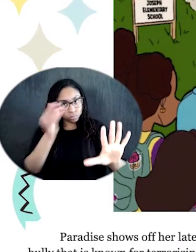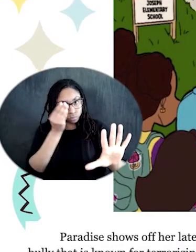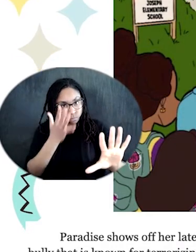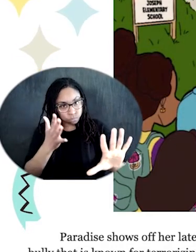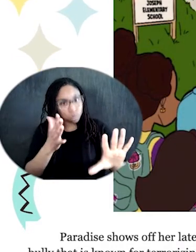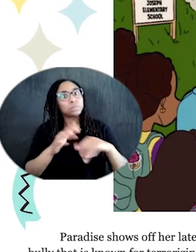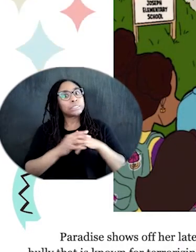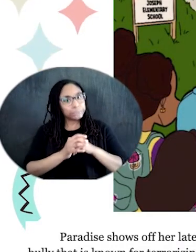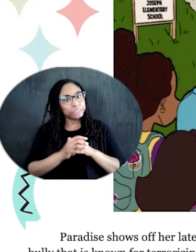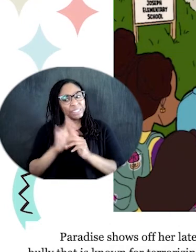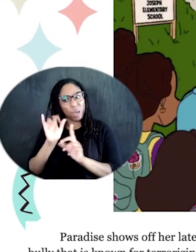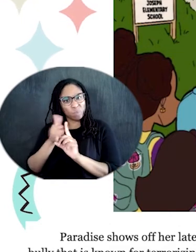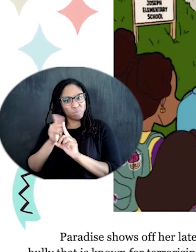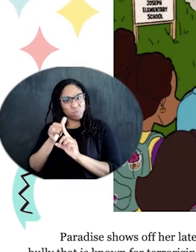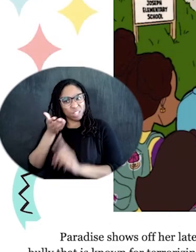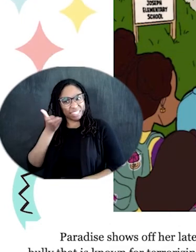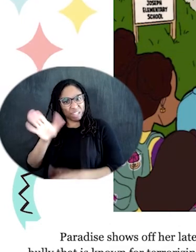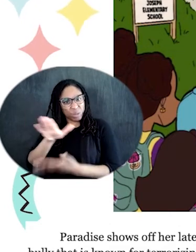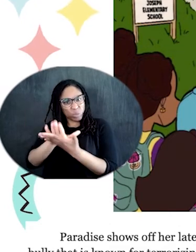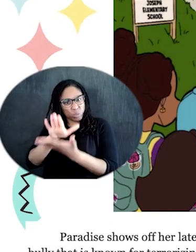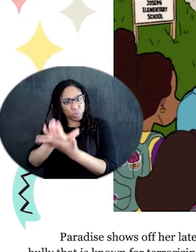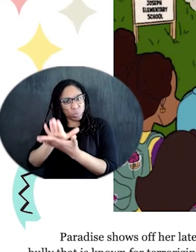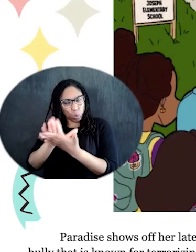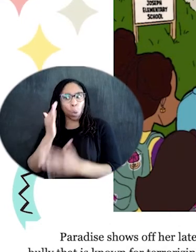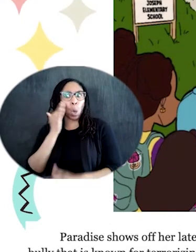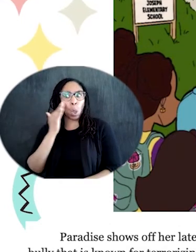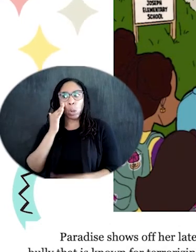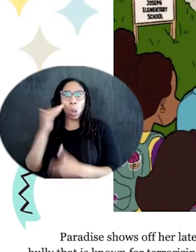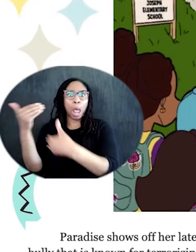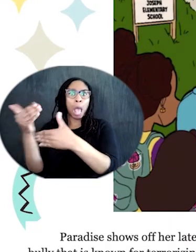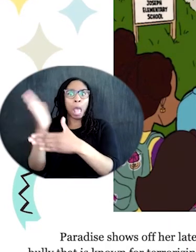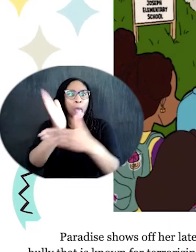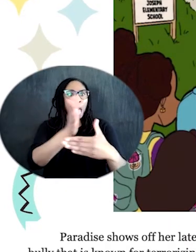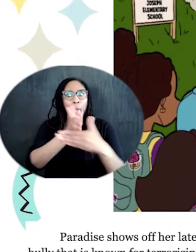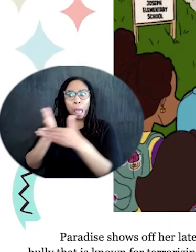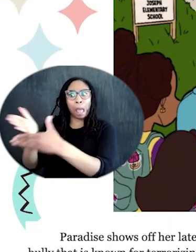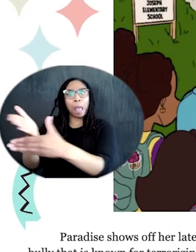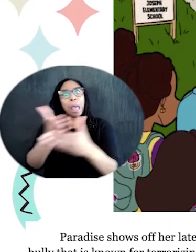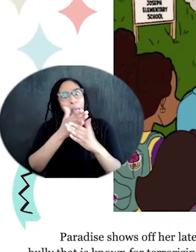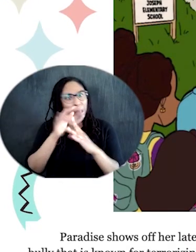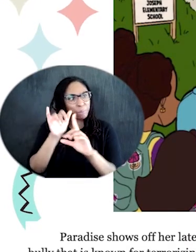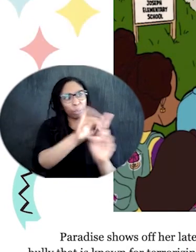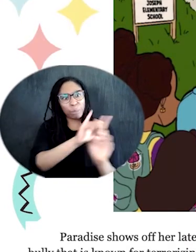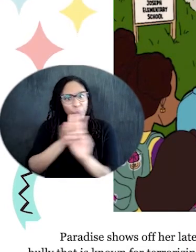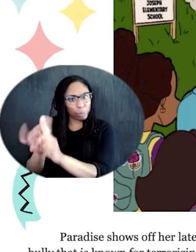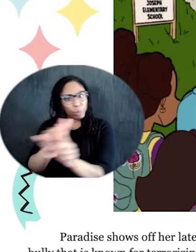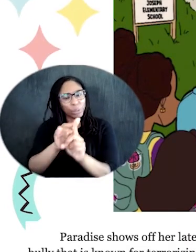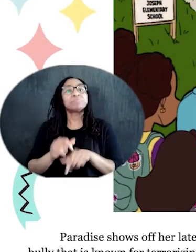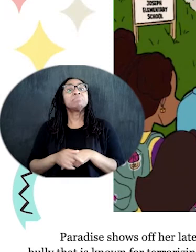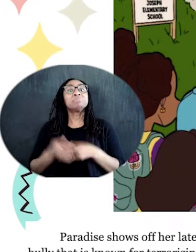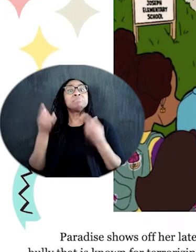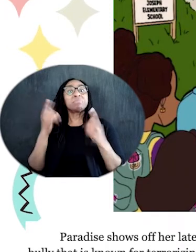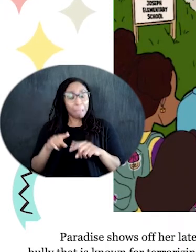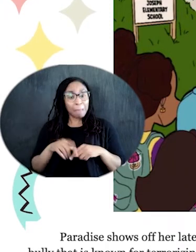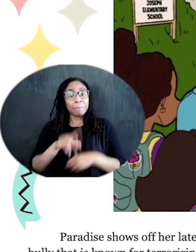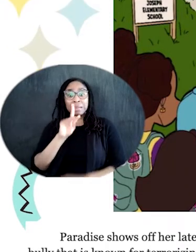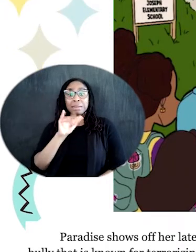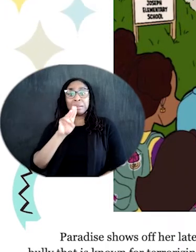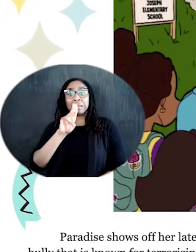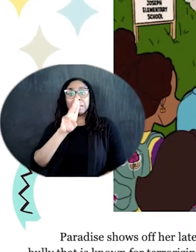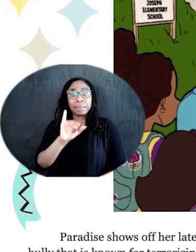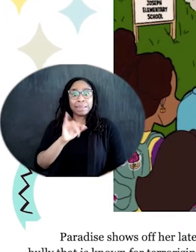is a bully that is known for terrorizing kids. Cammy walks across the lawn and is met by the